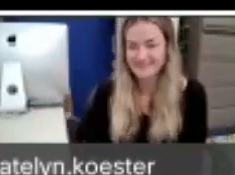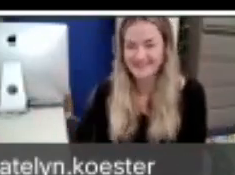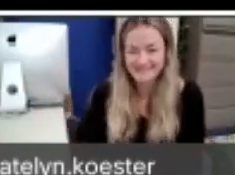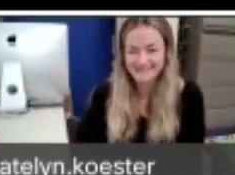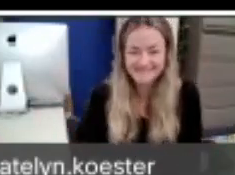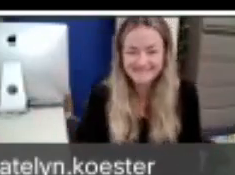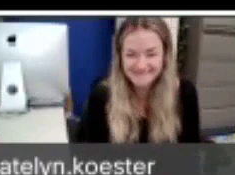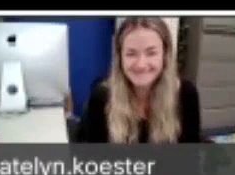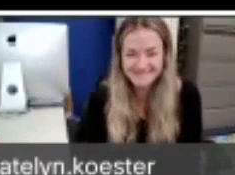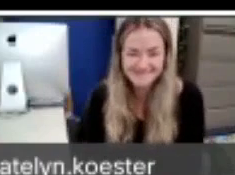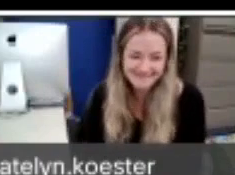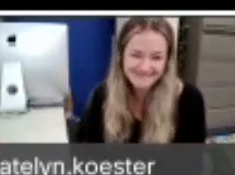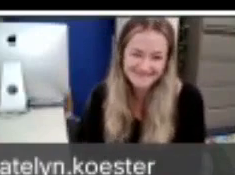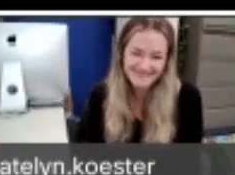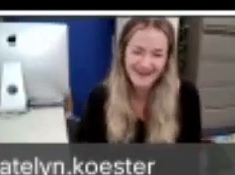huge variety.